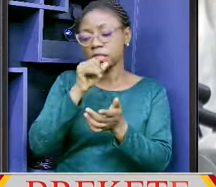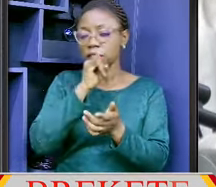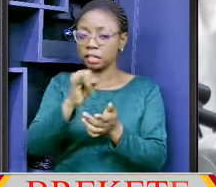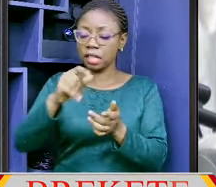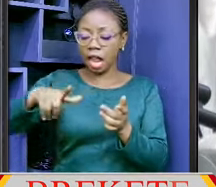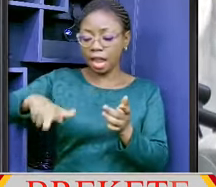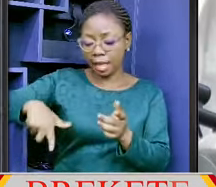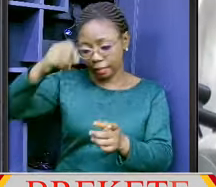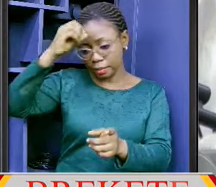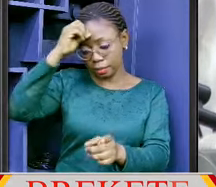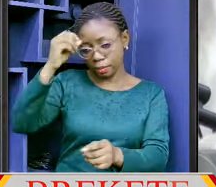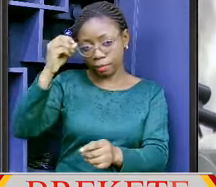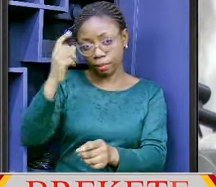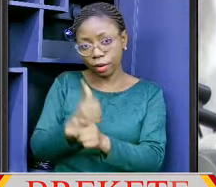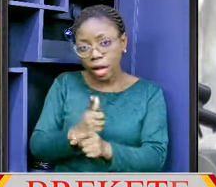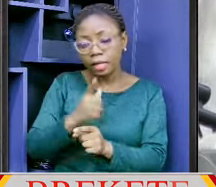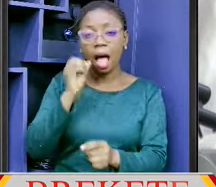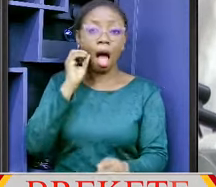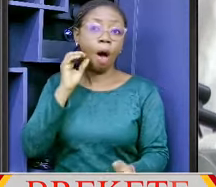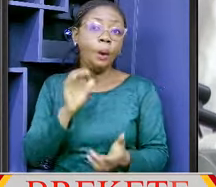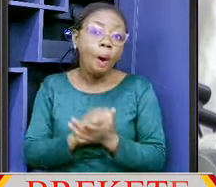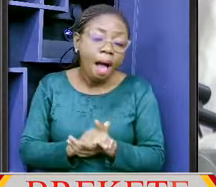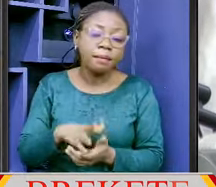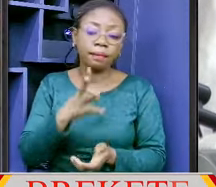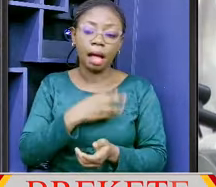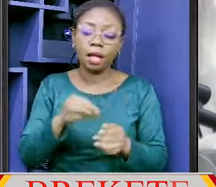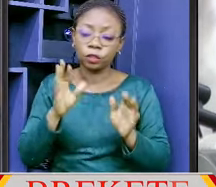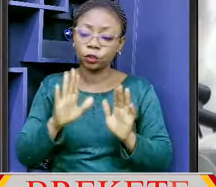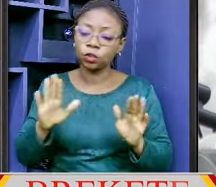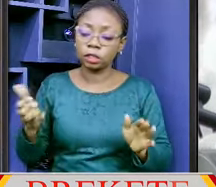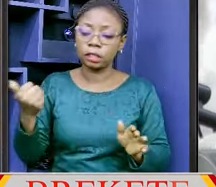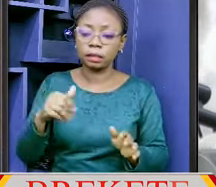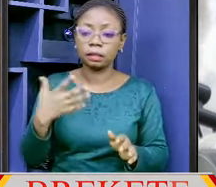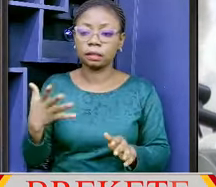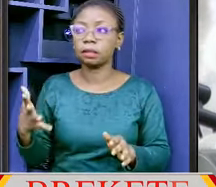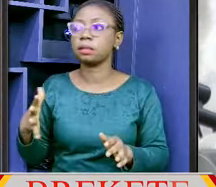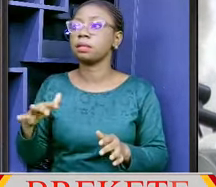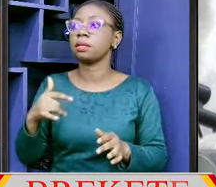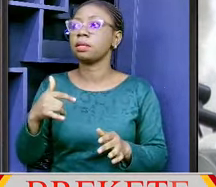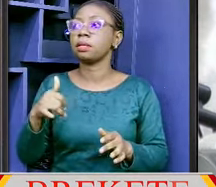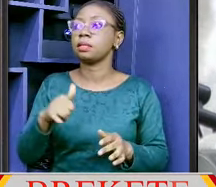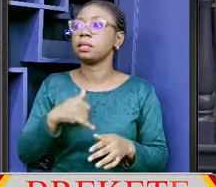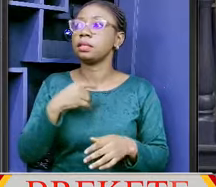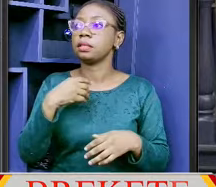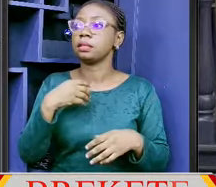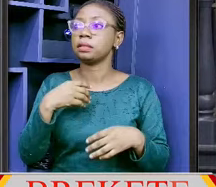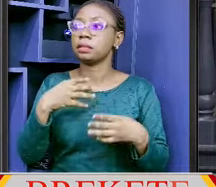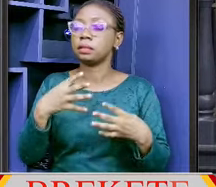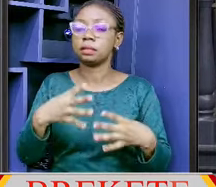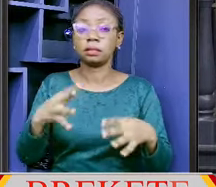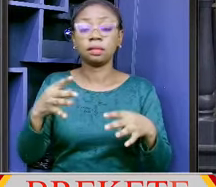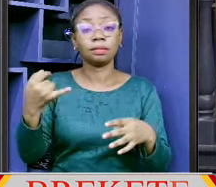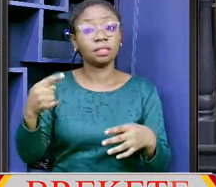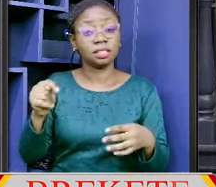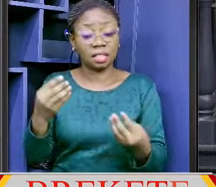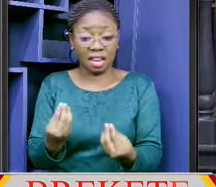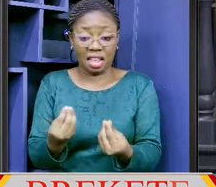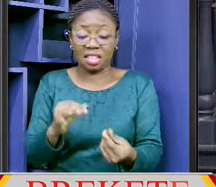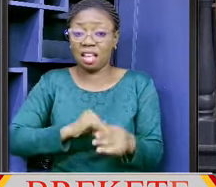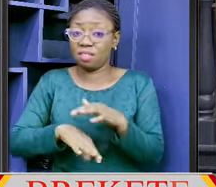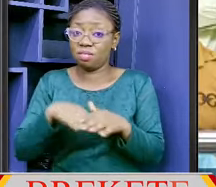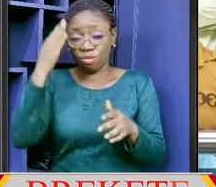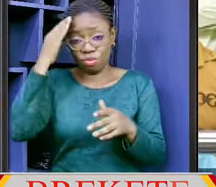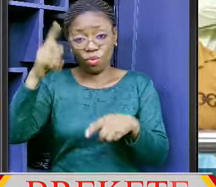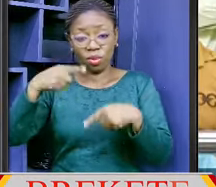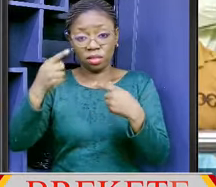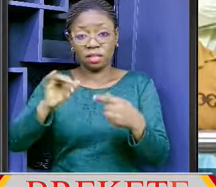brother, wife. Yes, sir. And your children. Yes, sir. Even they have sold the land. I do not even know still. I travel to village to go